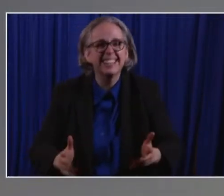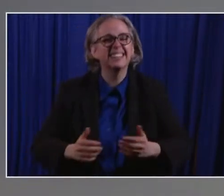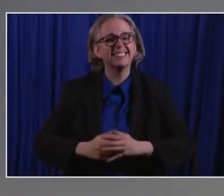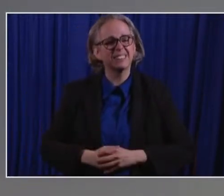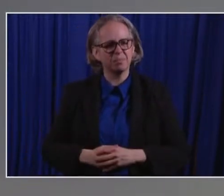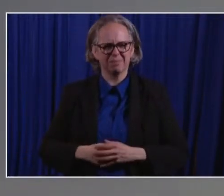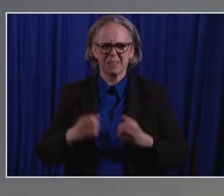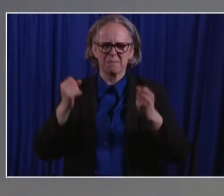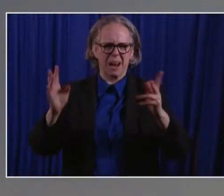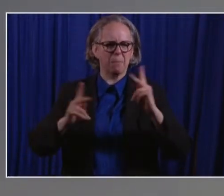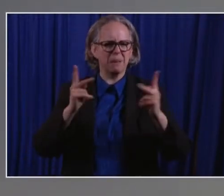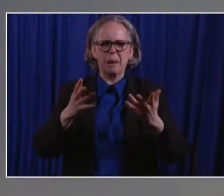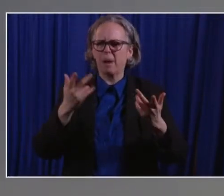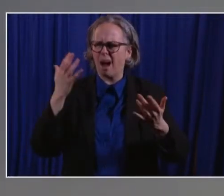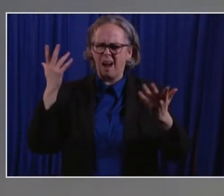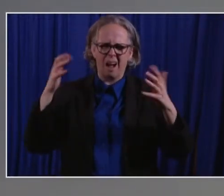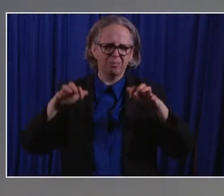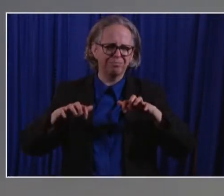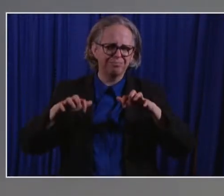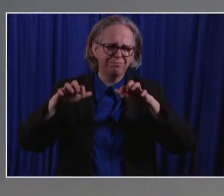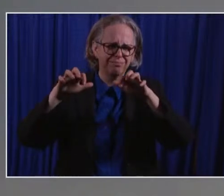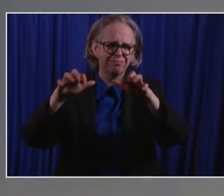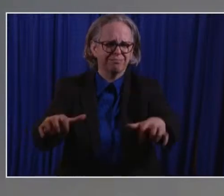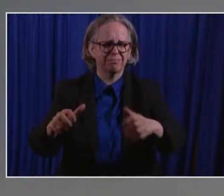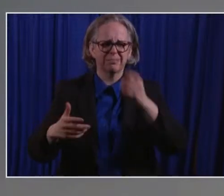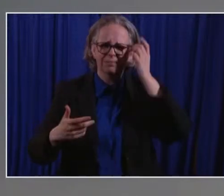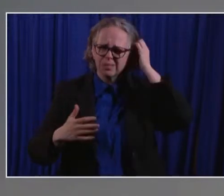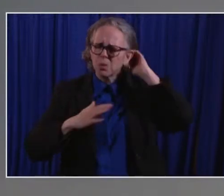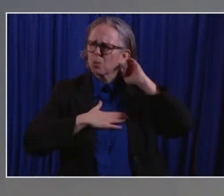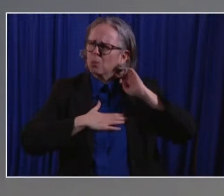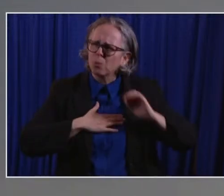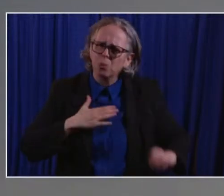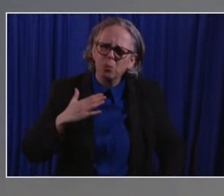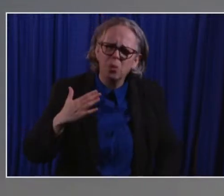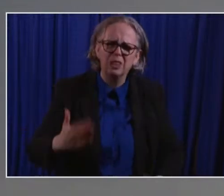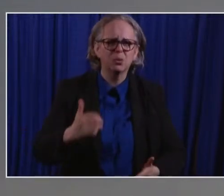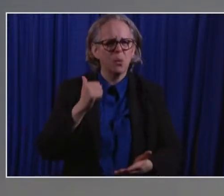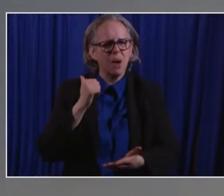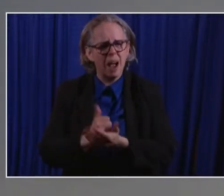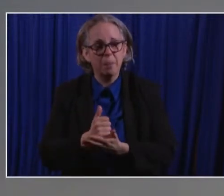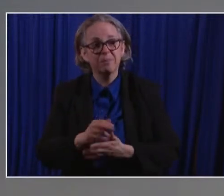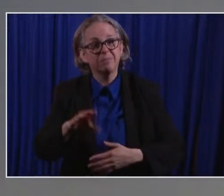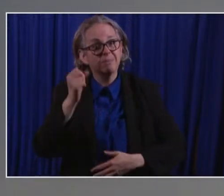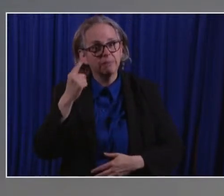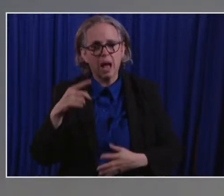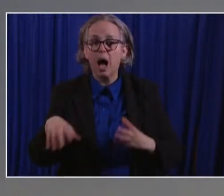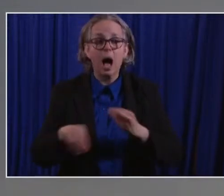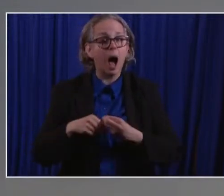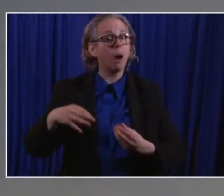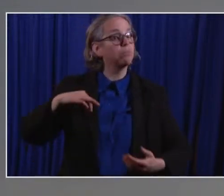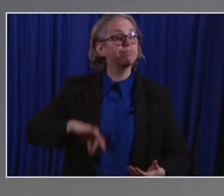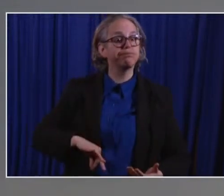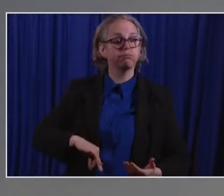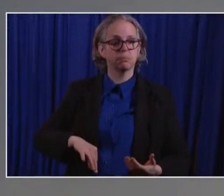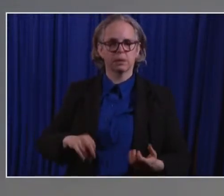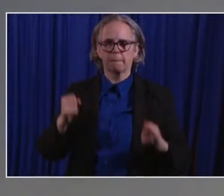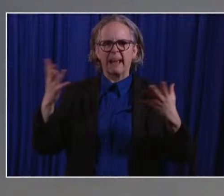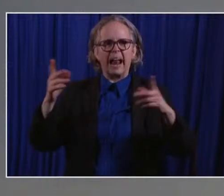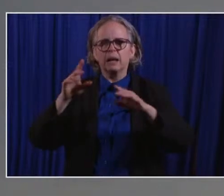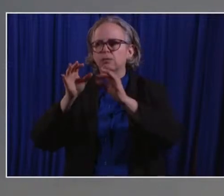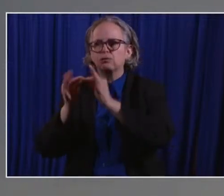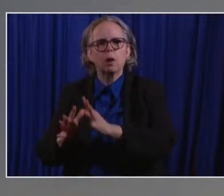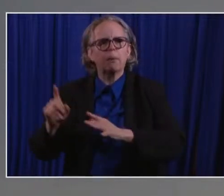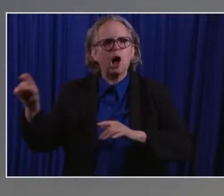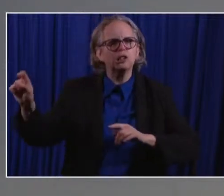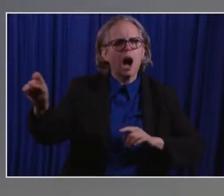that is here to help you if you have any questions. There's translators too. I don't know if people know that. So if you don't speak English,